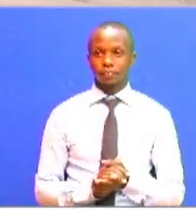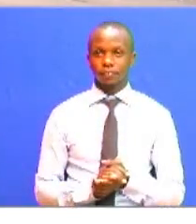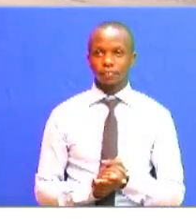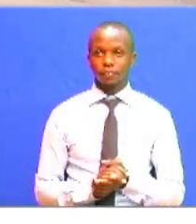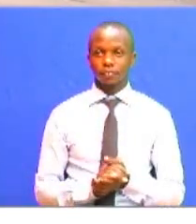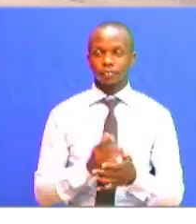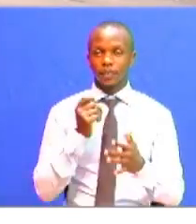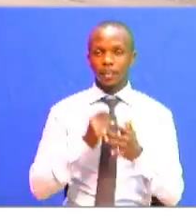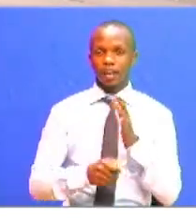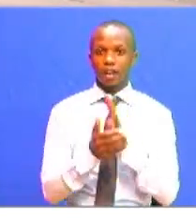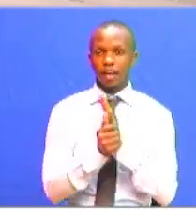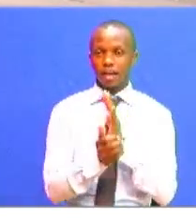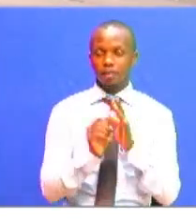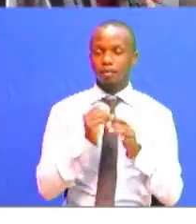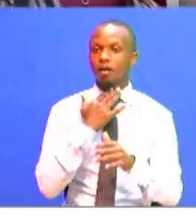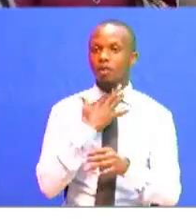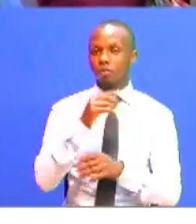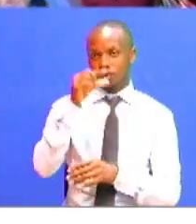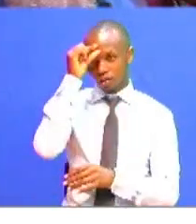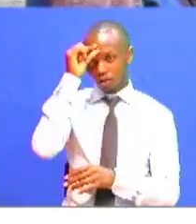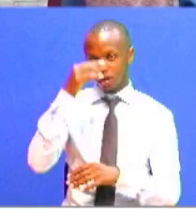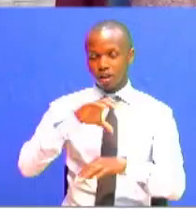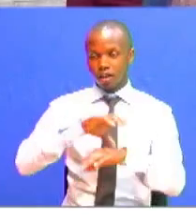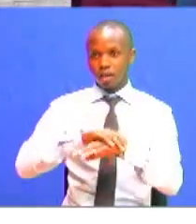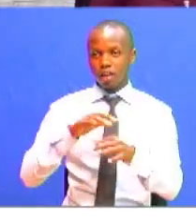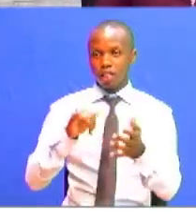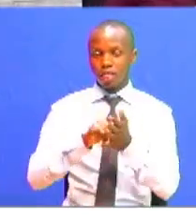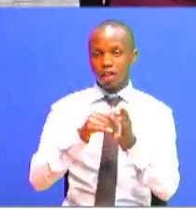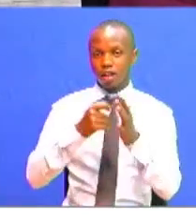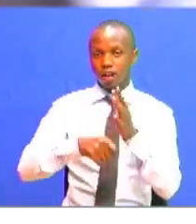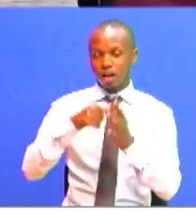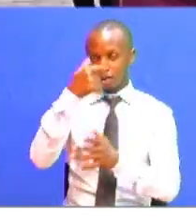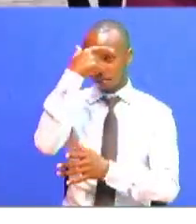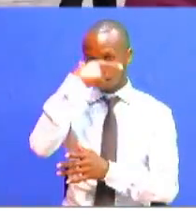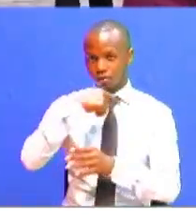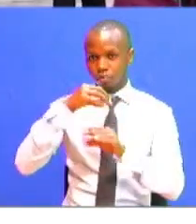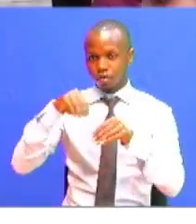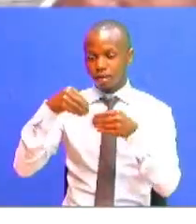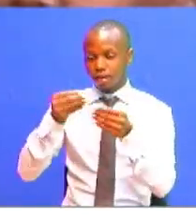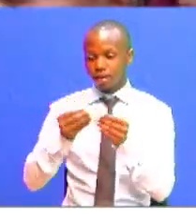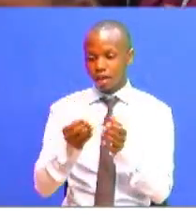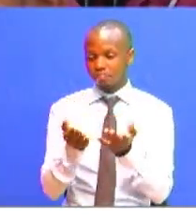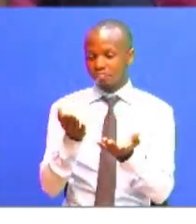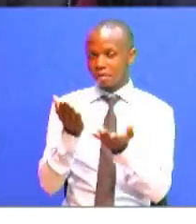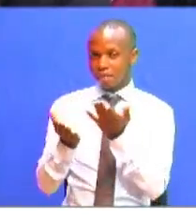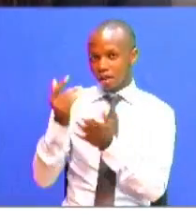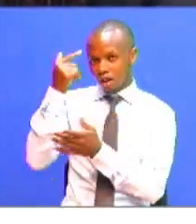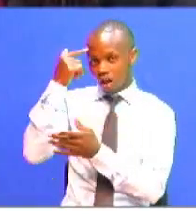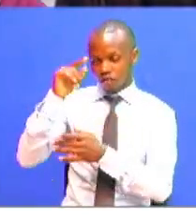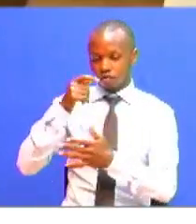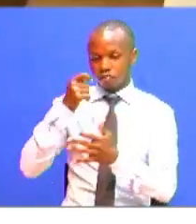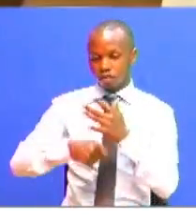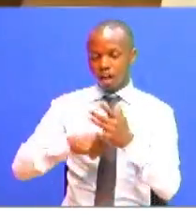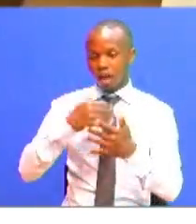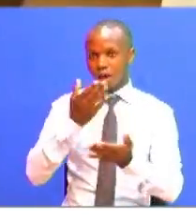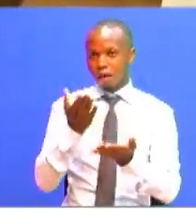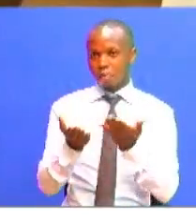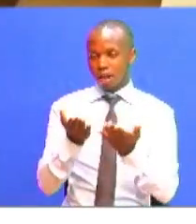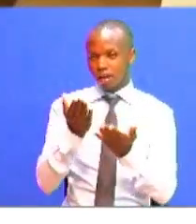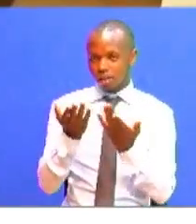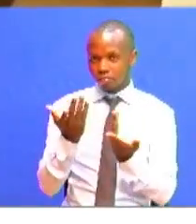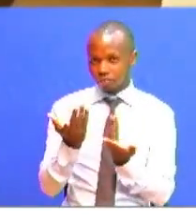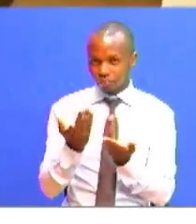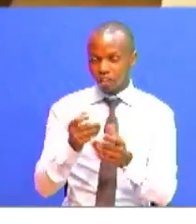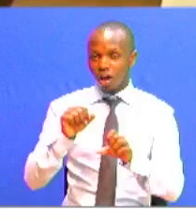Tax experts now want the government to adopt the national taxation policy to provide tax predictability and transparency in tax policies. This is in the wake